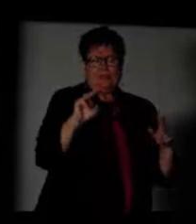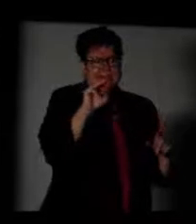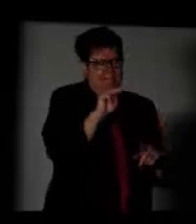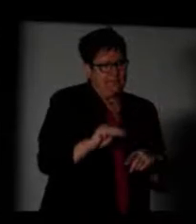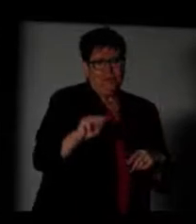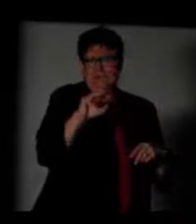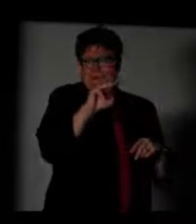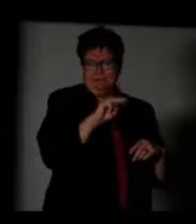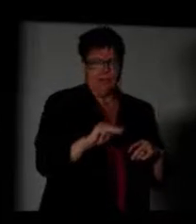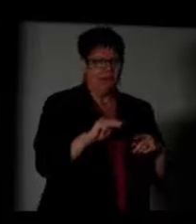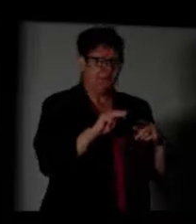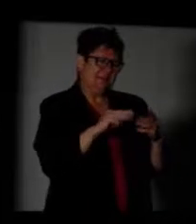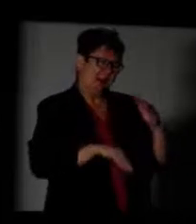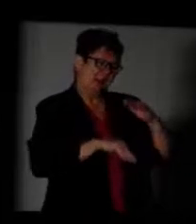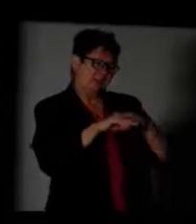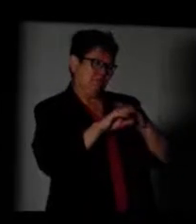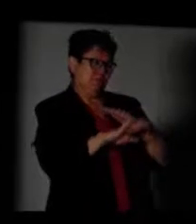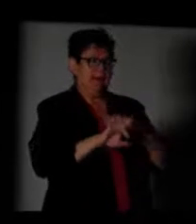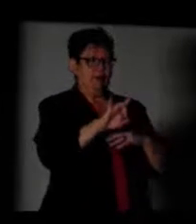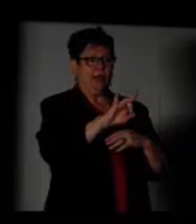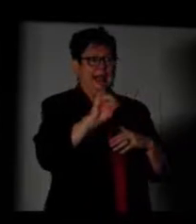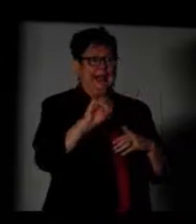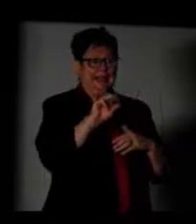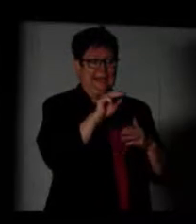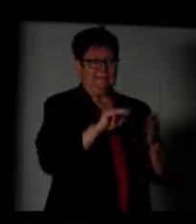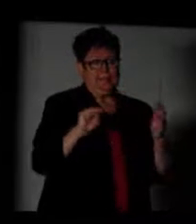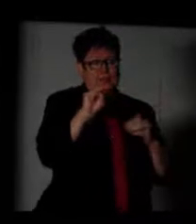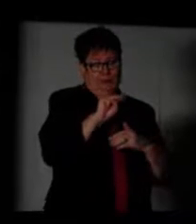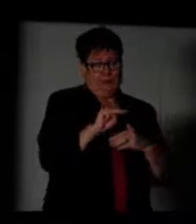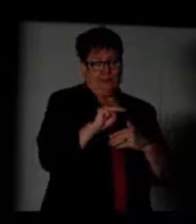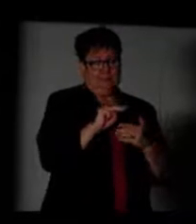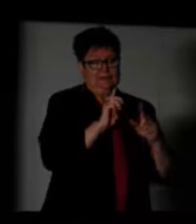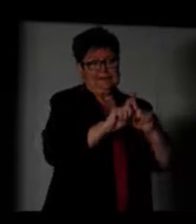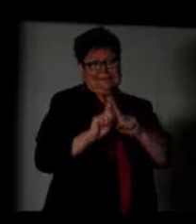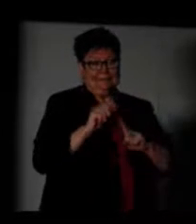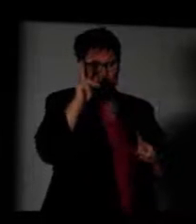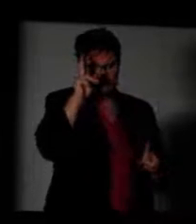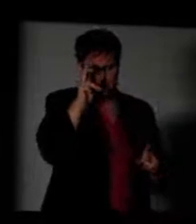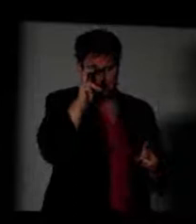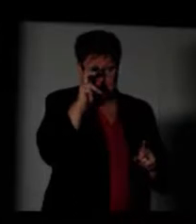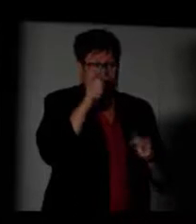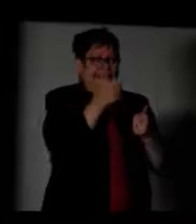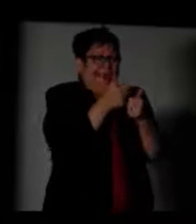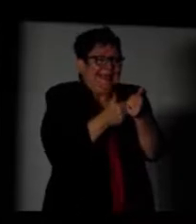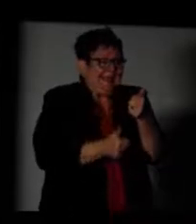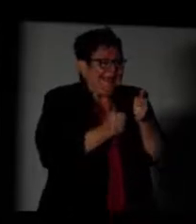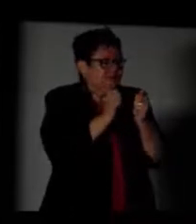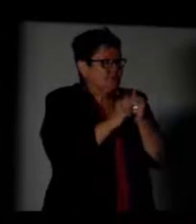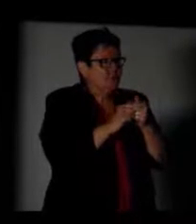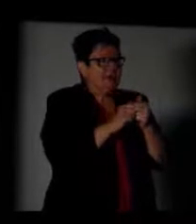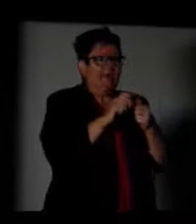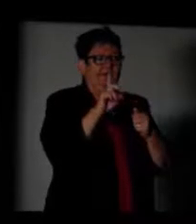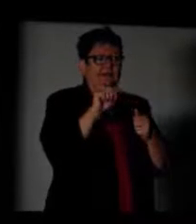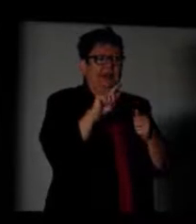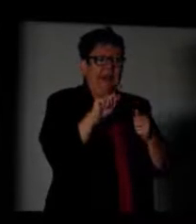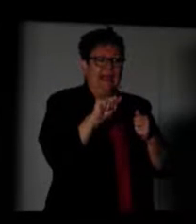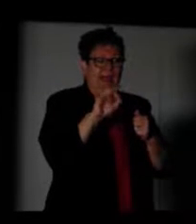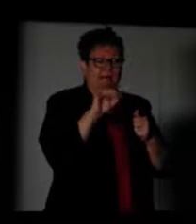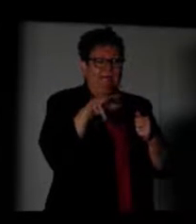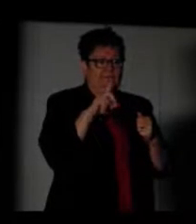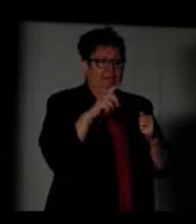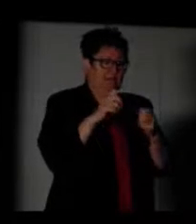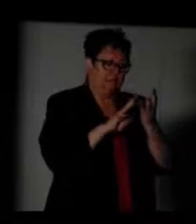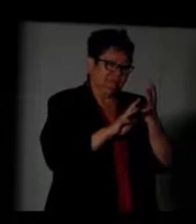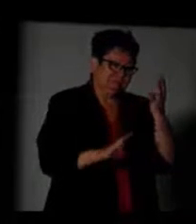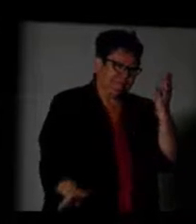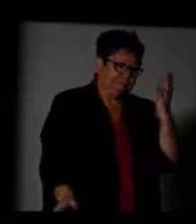said, of about 80 million specimens, each of which comes with a whole array of metadata fields. Not only that, but